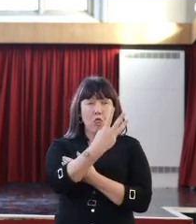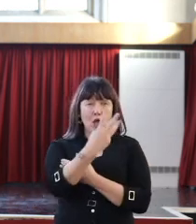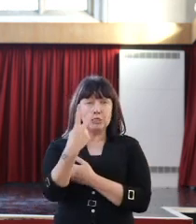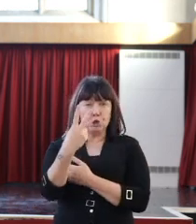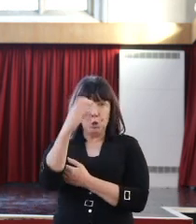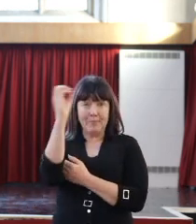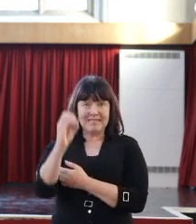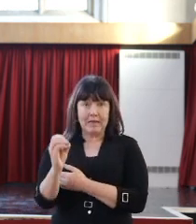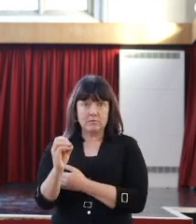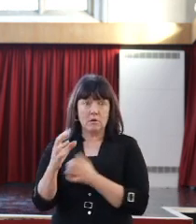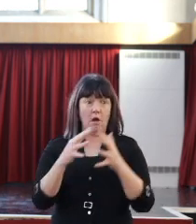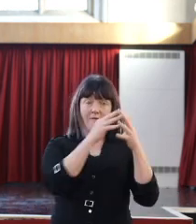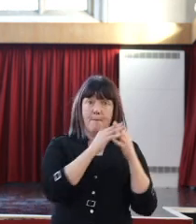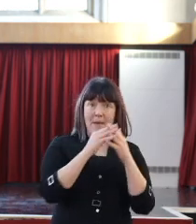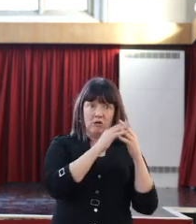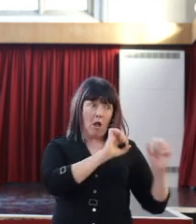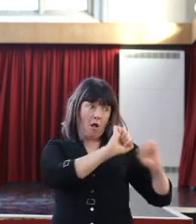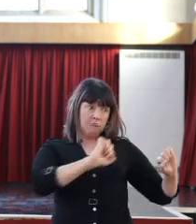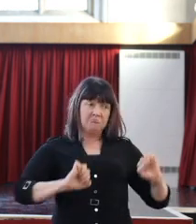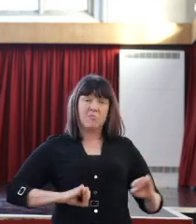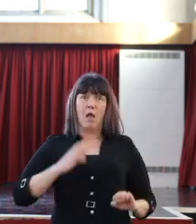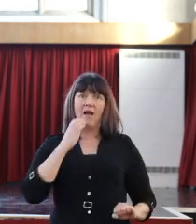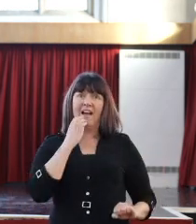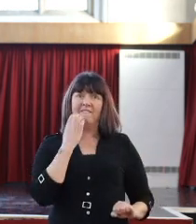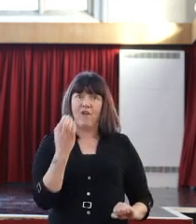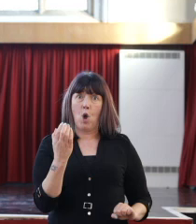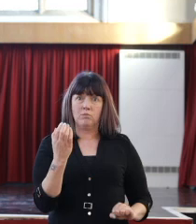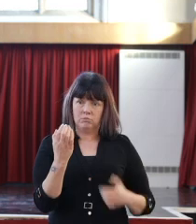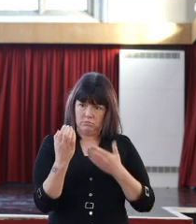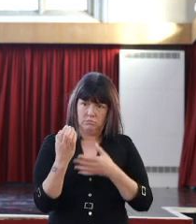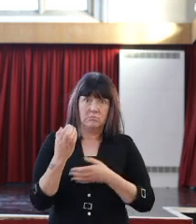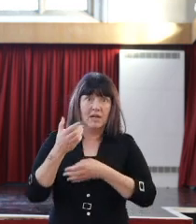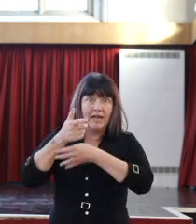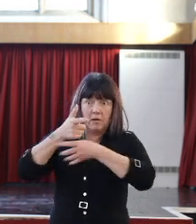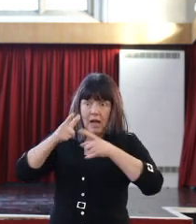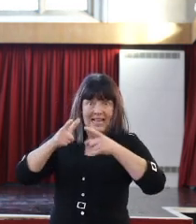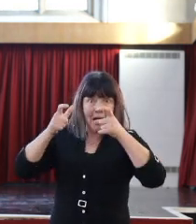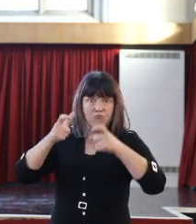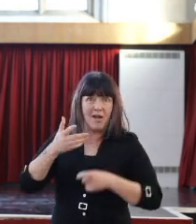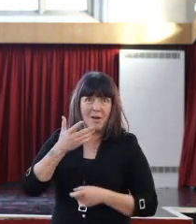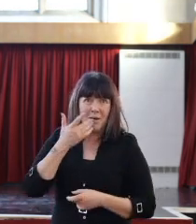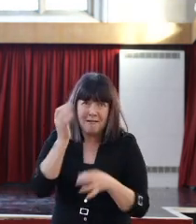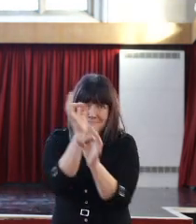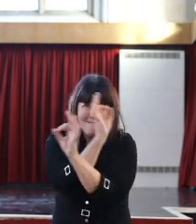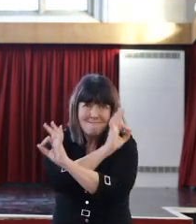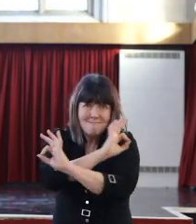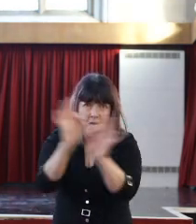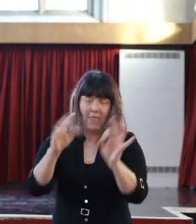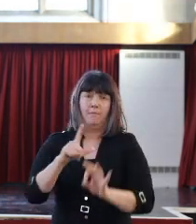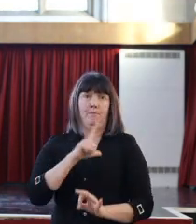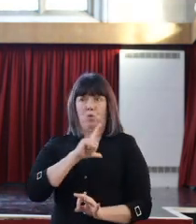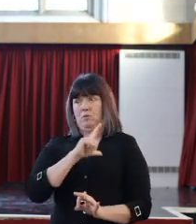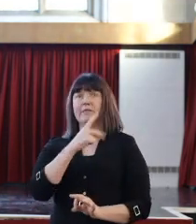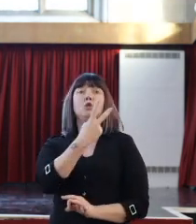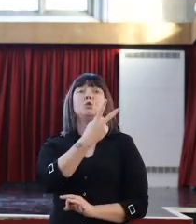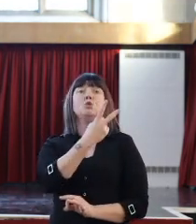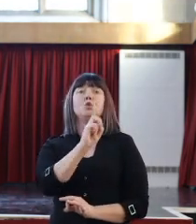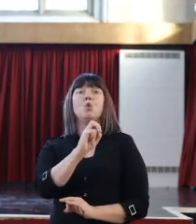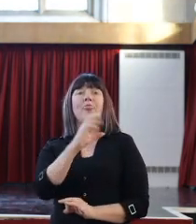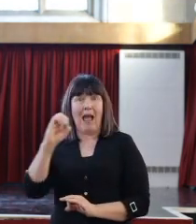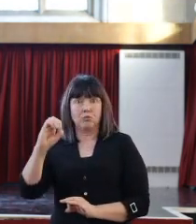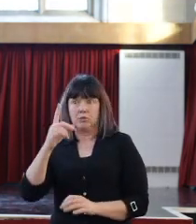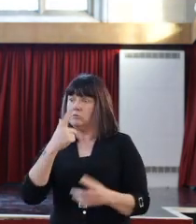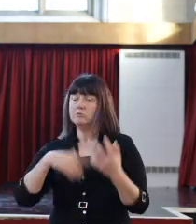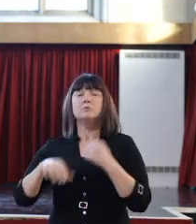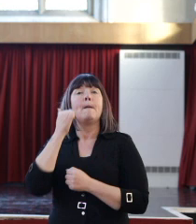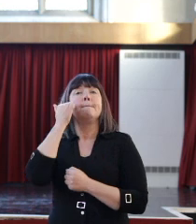US population owned a phone, and it didn't have a camera. So that was the BlackBerry literally came out in 2000. Without the thousands